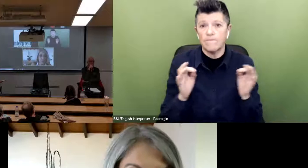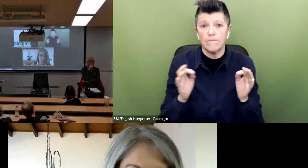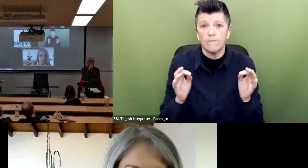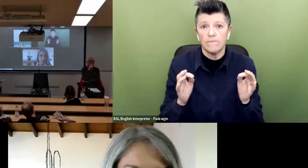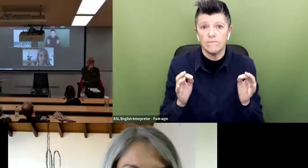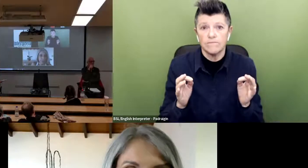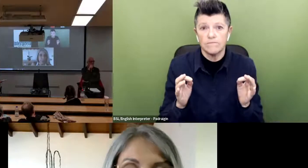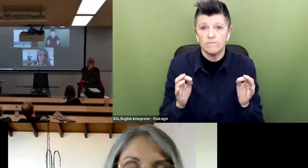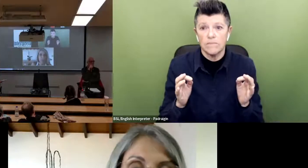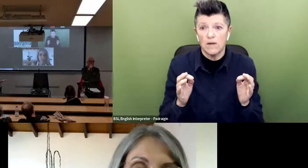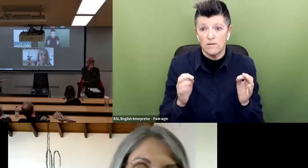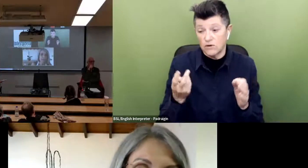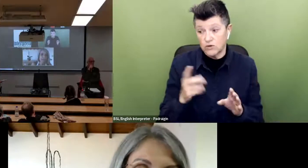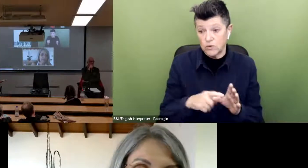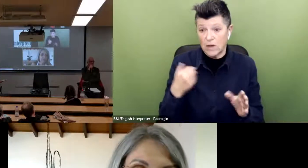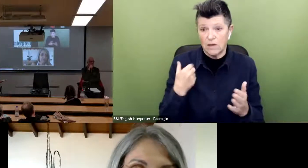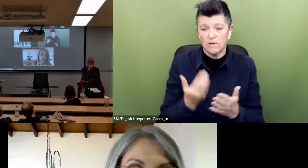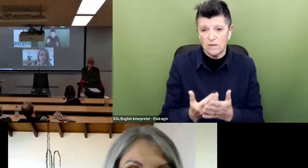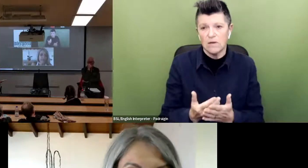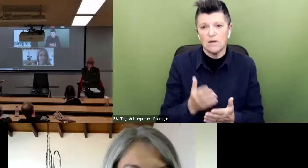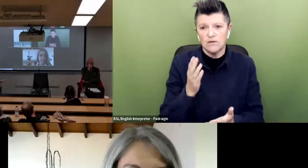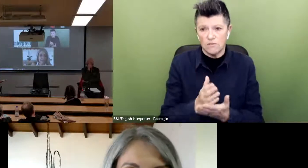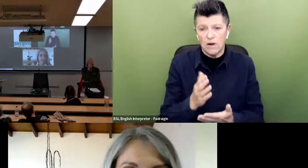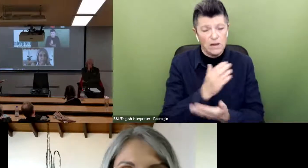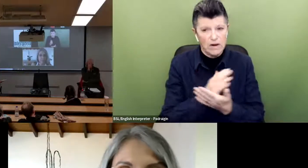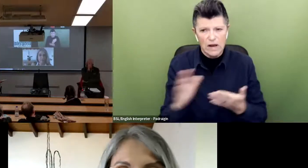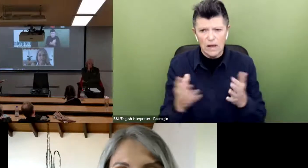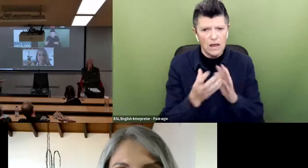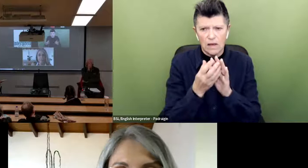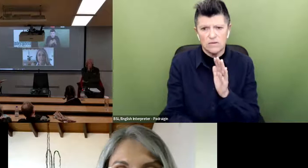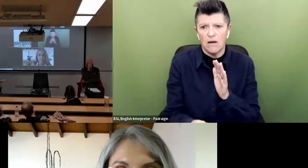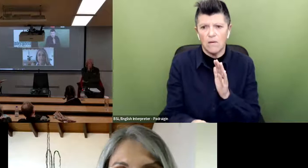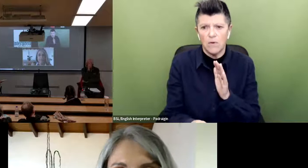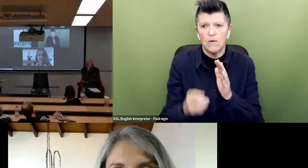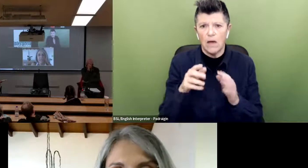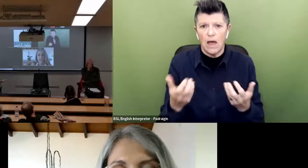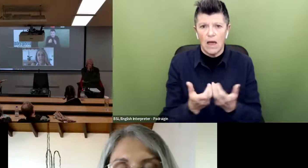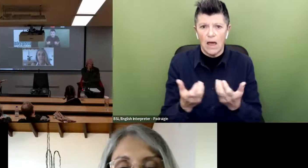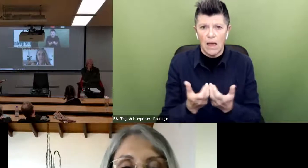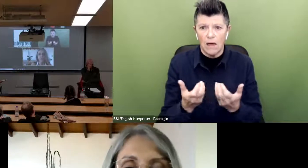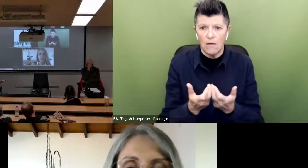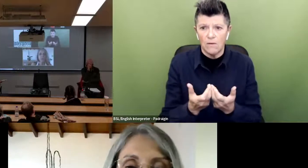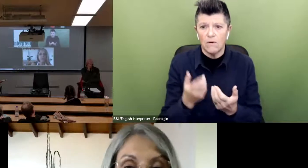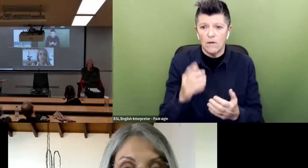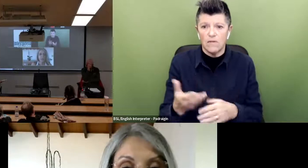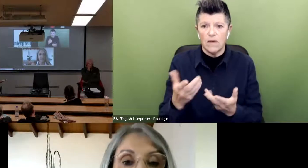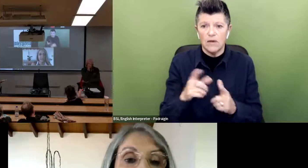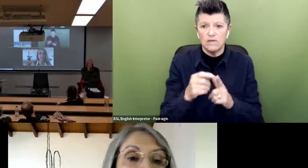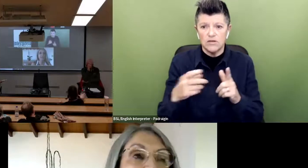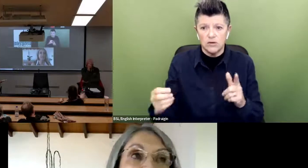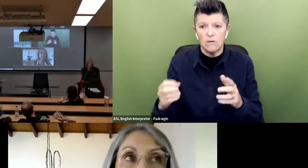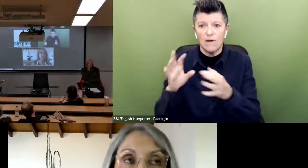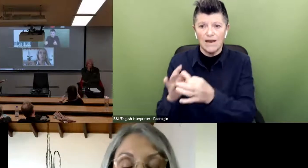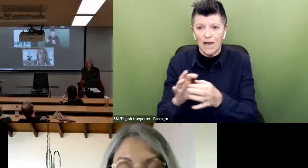last 2 years. So it's a very clear example of the independent effect of the digital connection